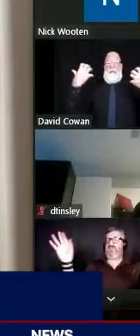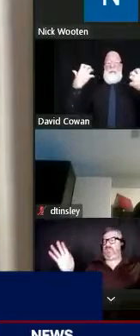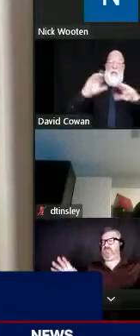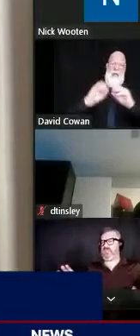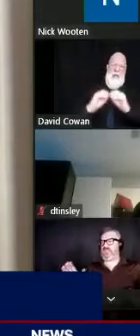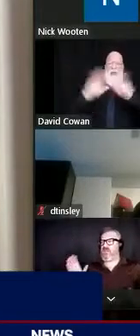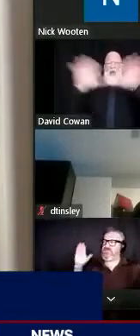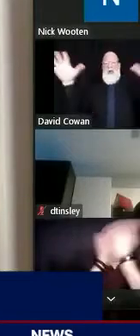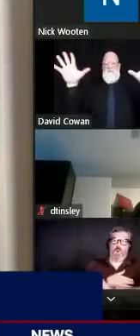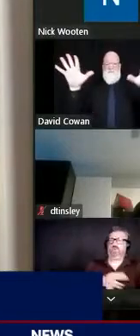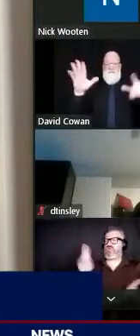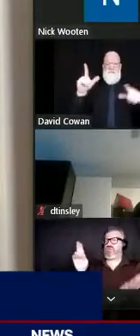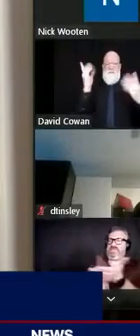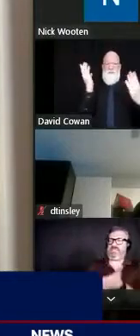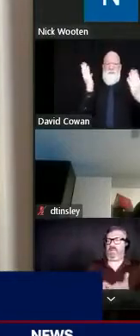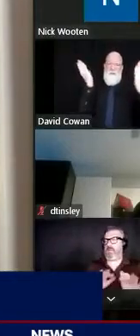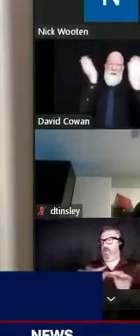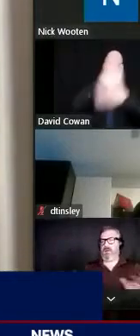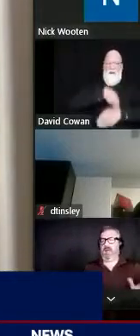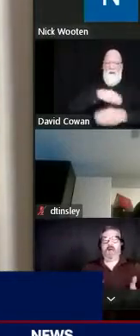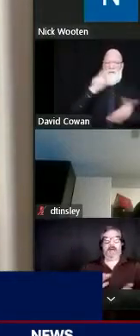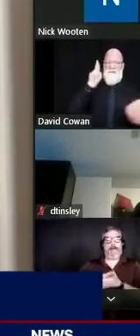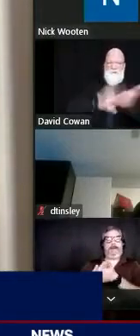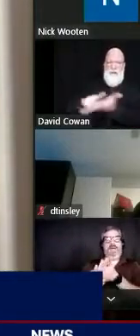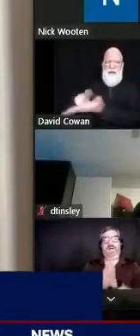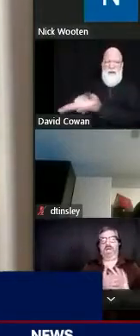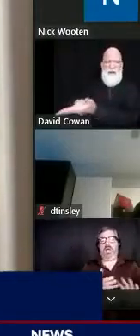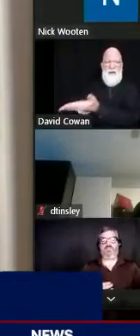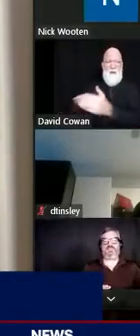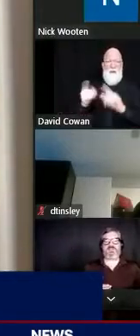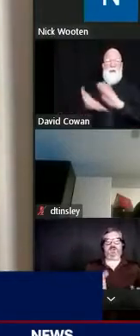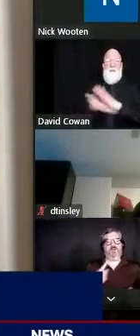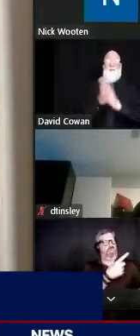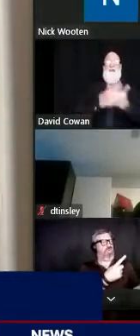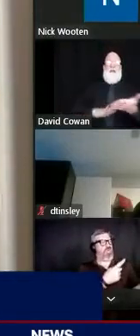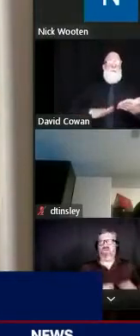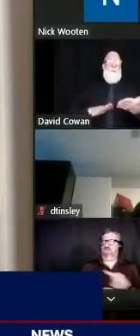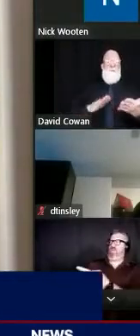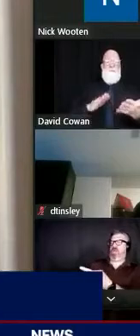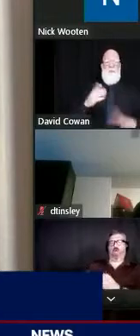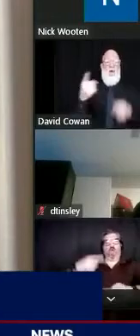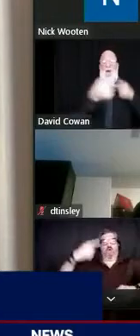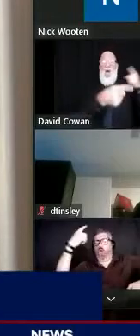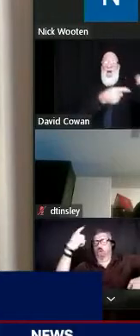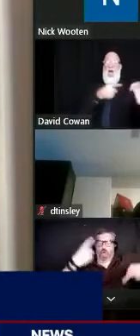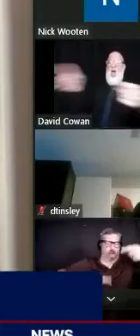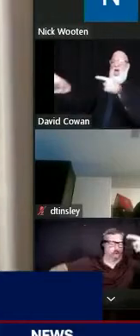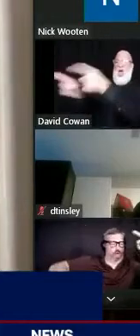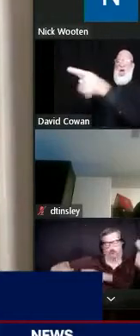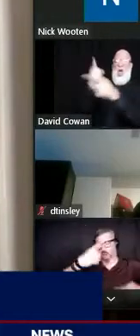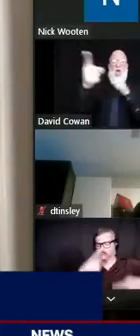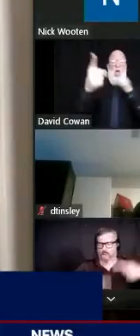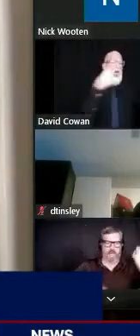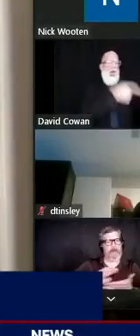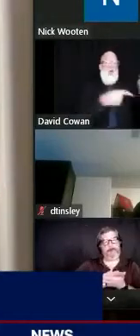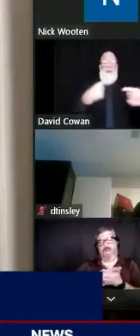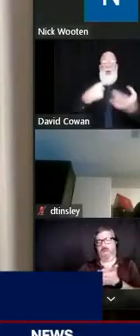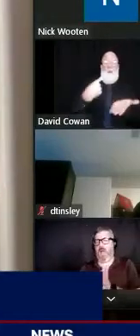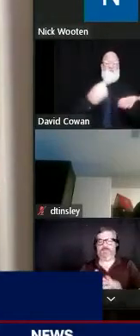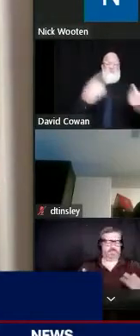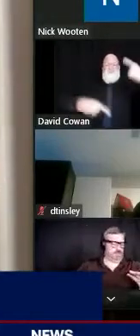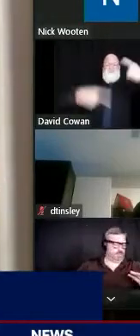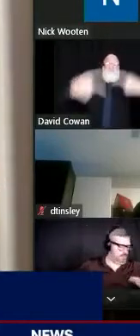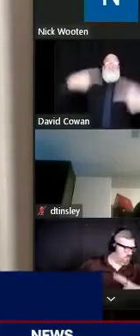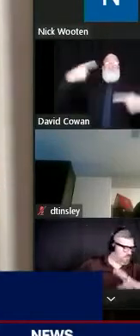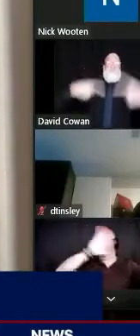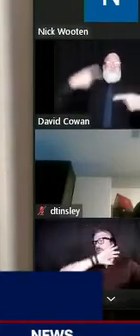signature and BEC subjective in people just do finger pointing and arguing it just can lead to chaos so without a a path